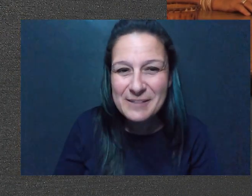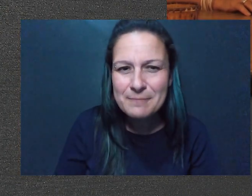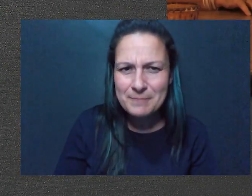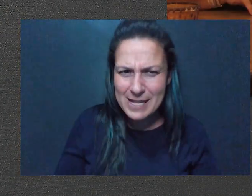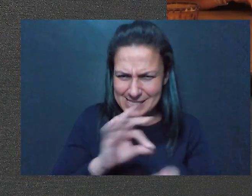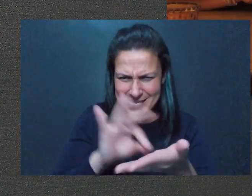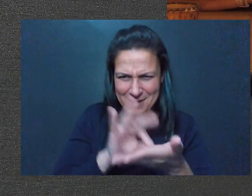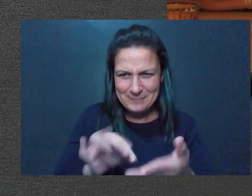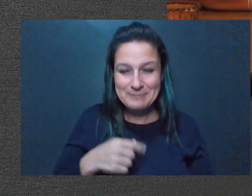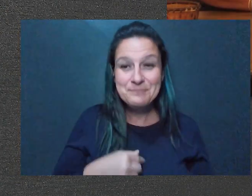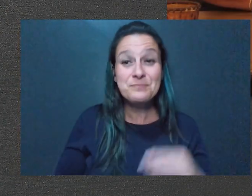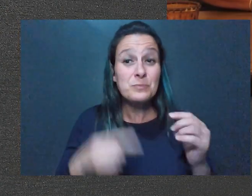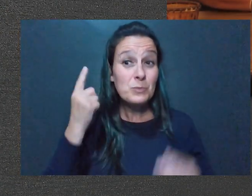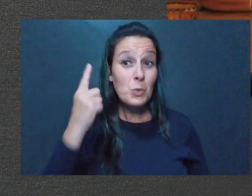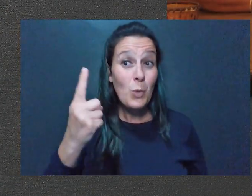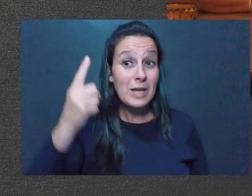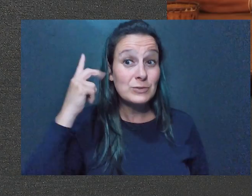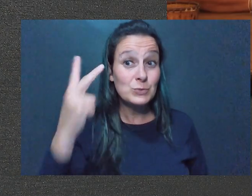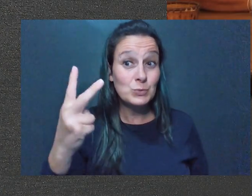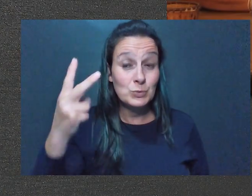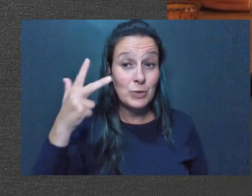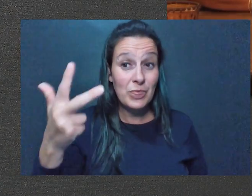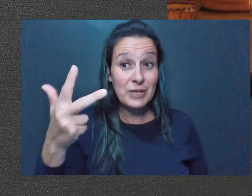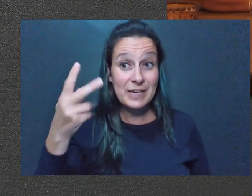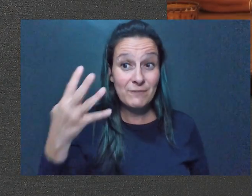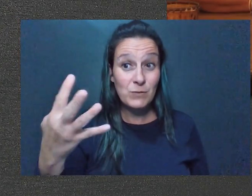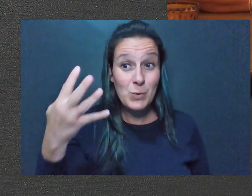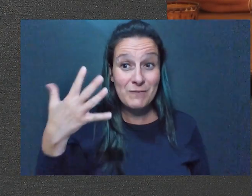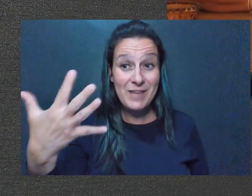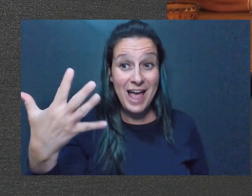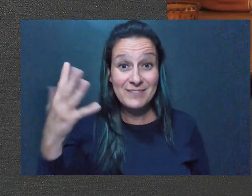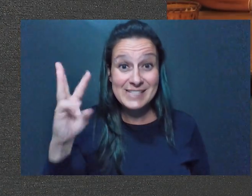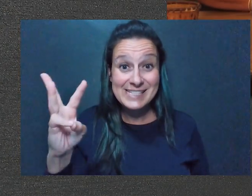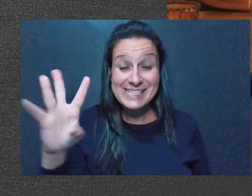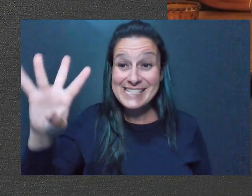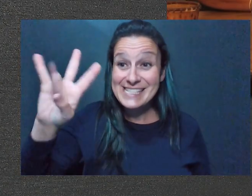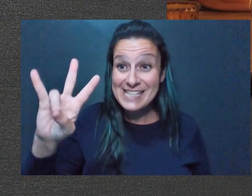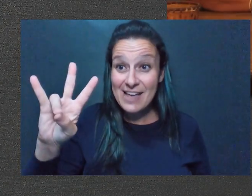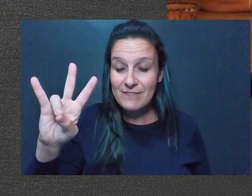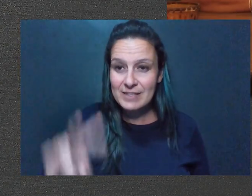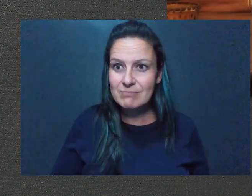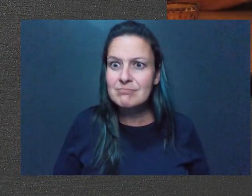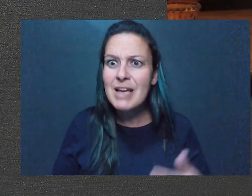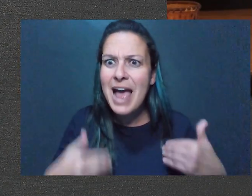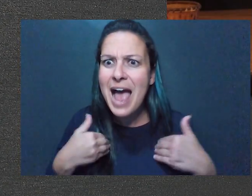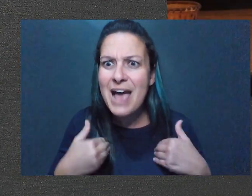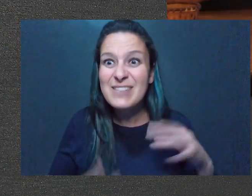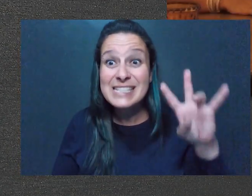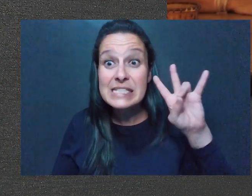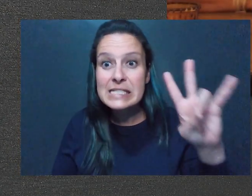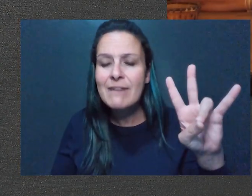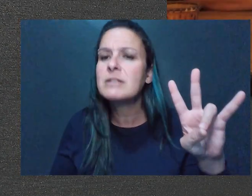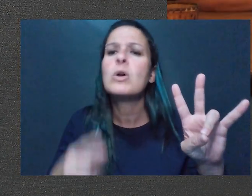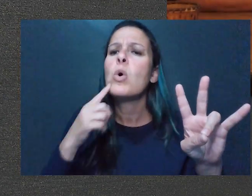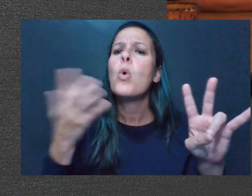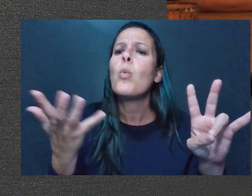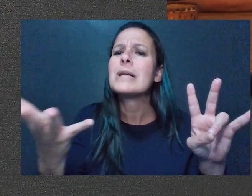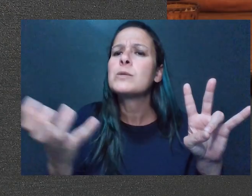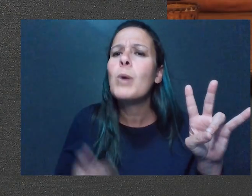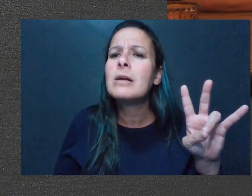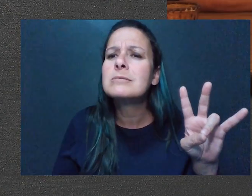them. 1, 2, 3, 4, 5, 6, 7. What does Muzzy Monster